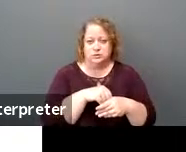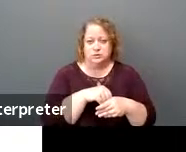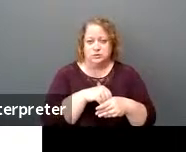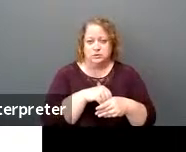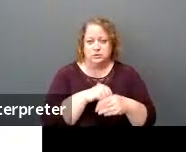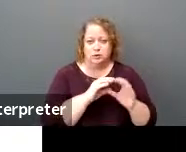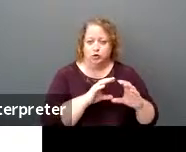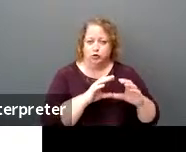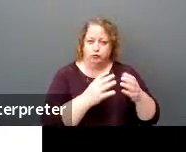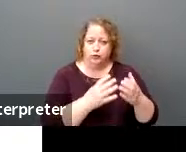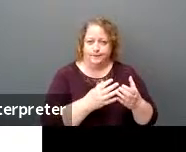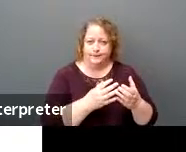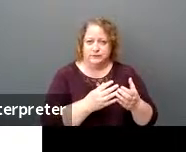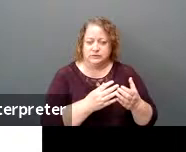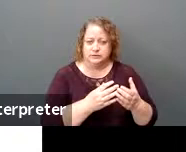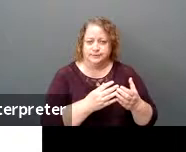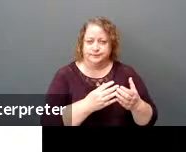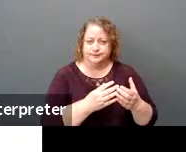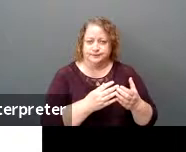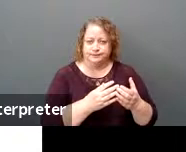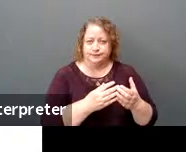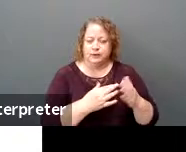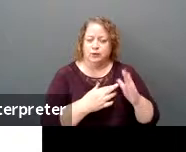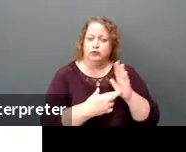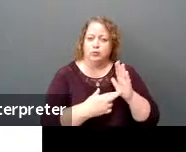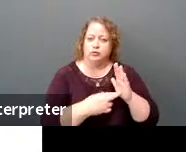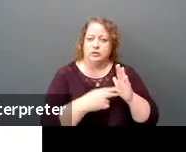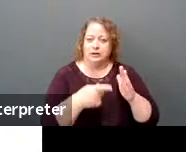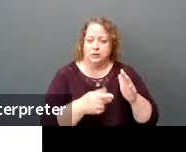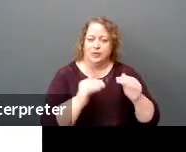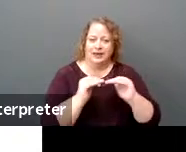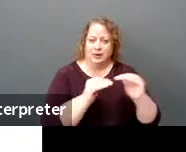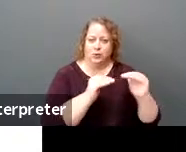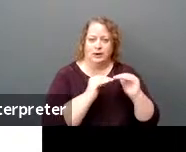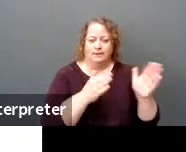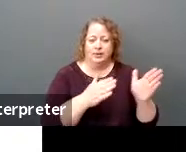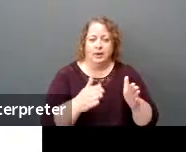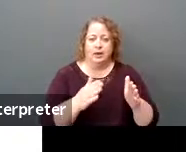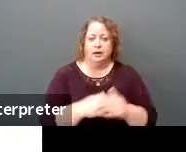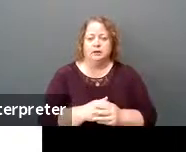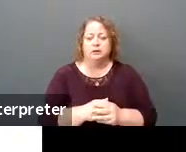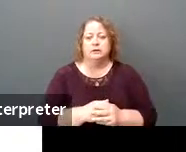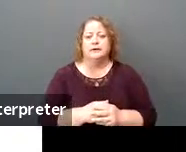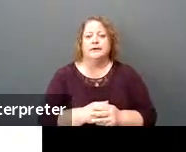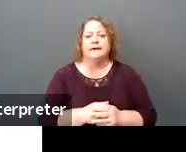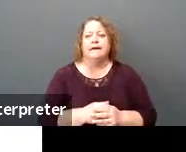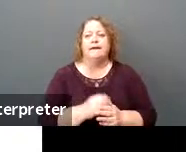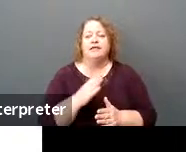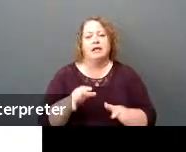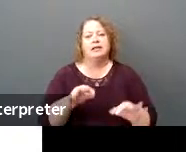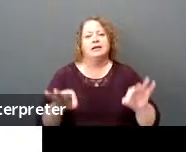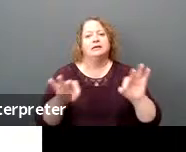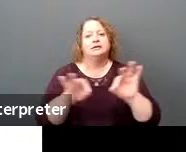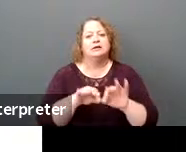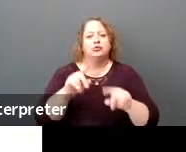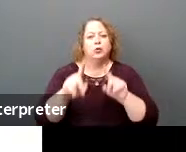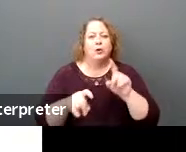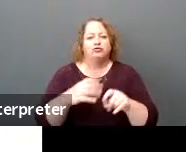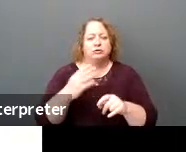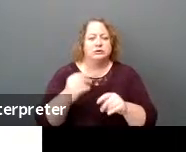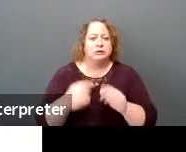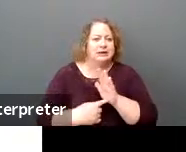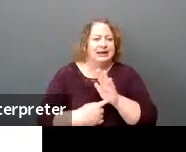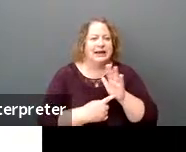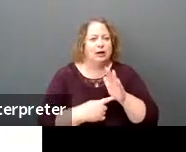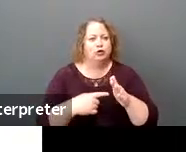the groups that are represented through this equity plan. Then we move to the essential questions and indicators of progress